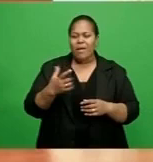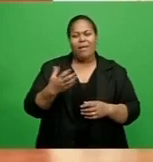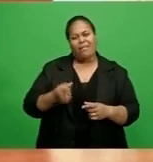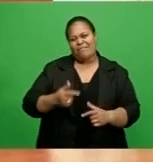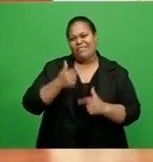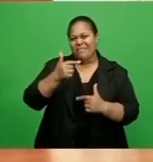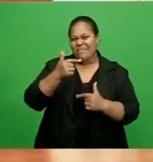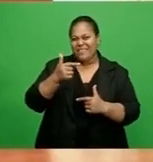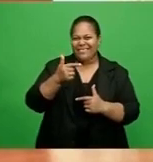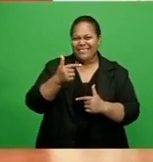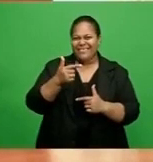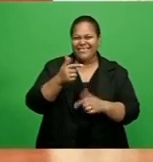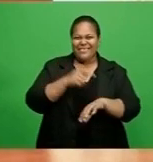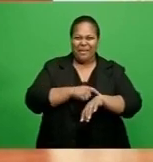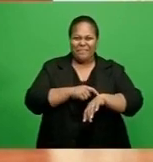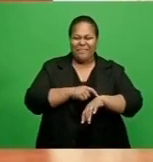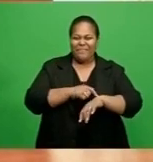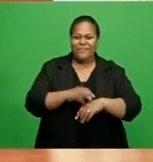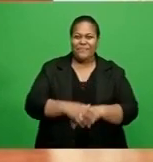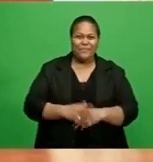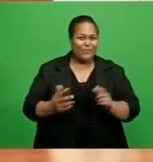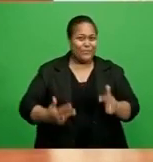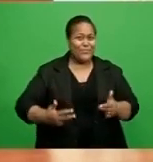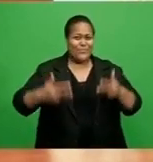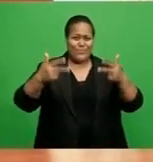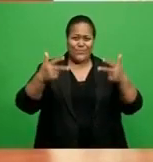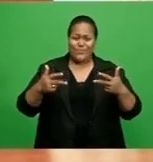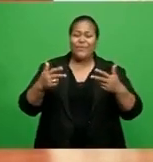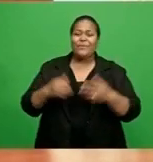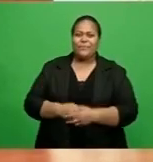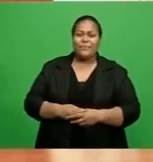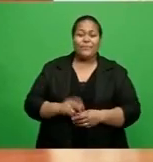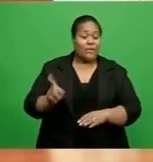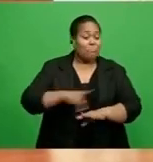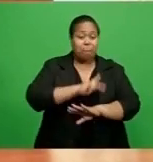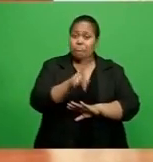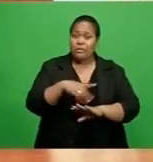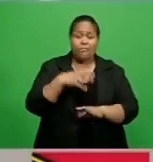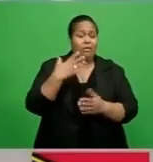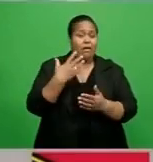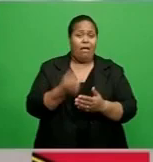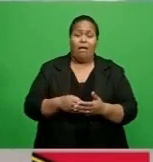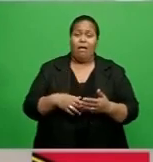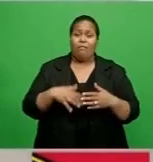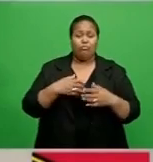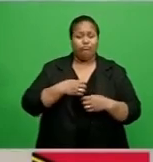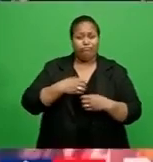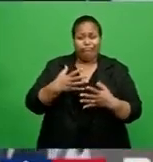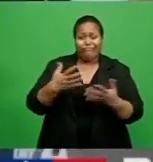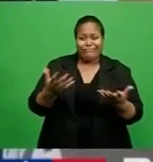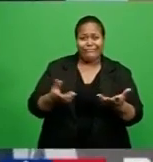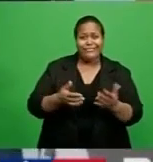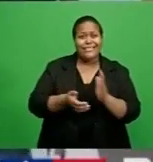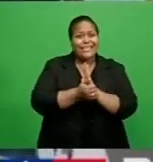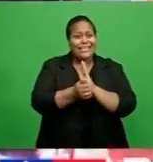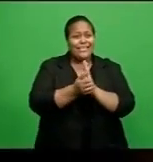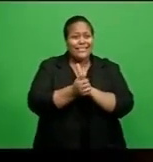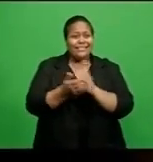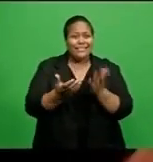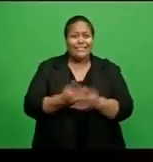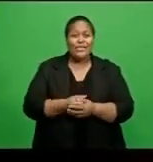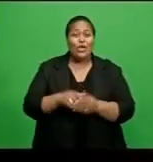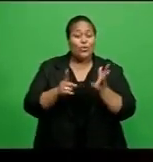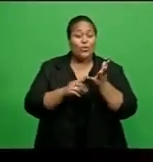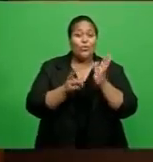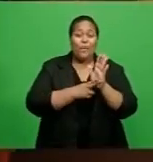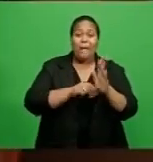offer. And just to note, the Pacific truly has amazing talent. The concert has been organized by UN